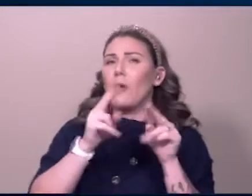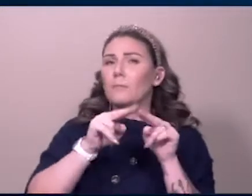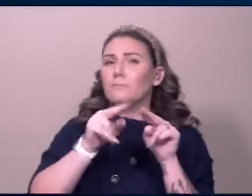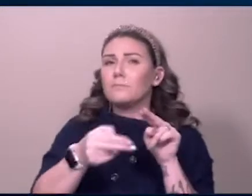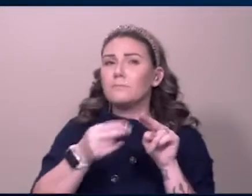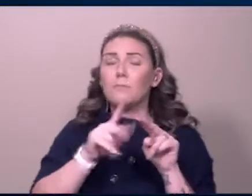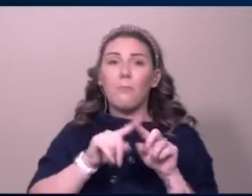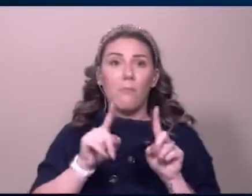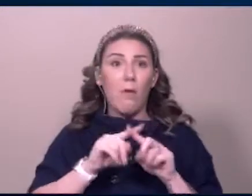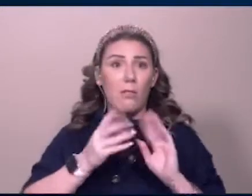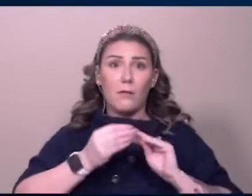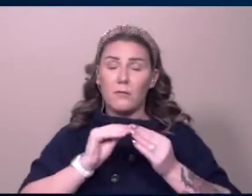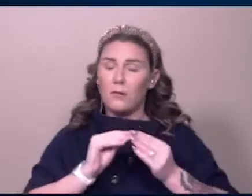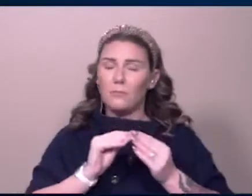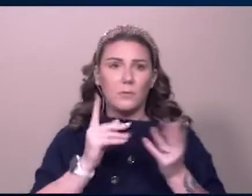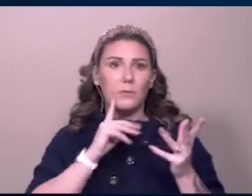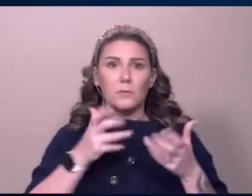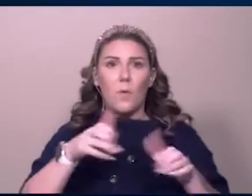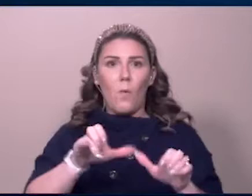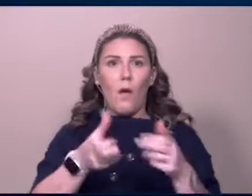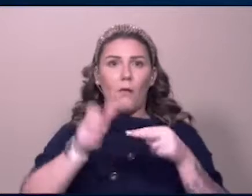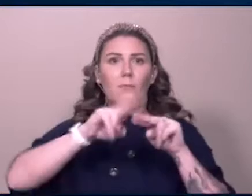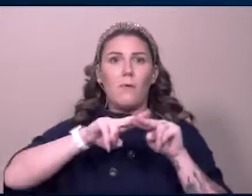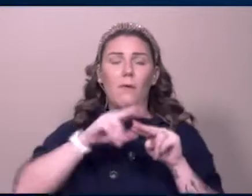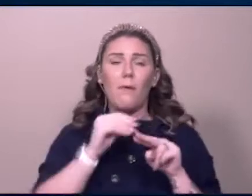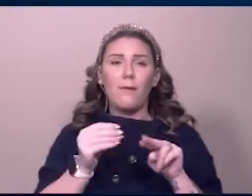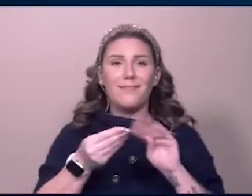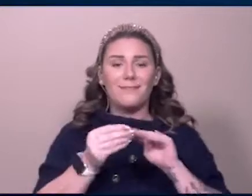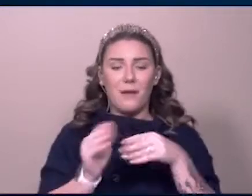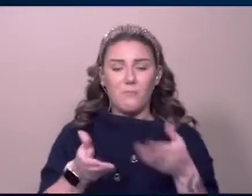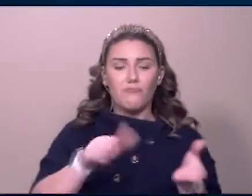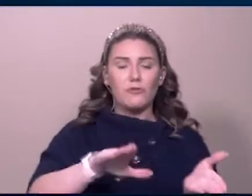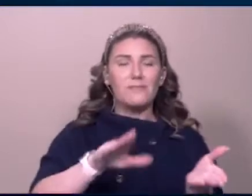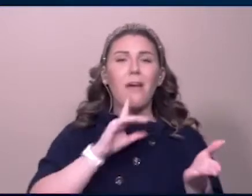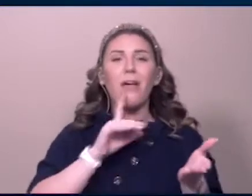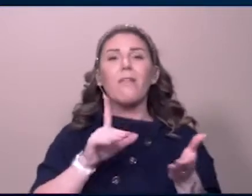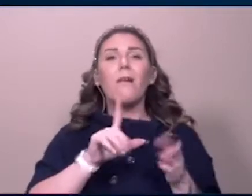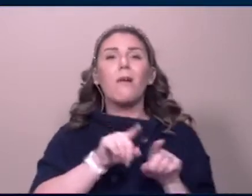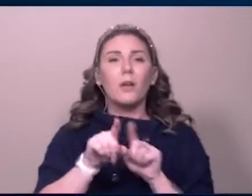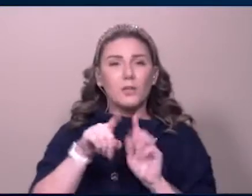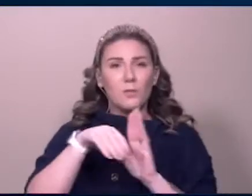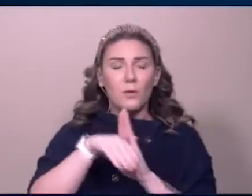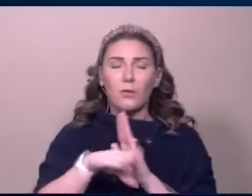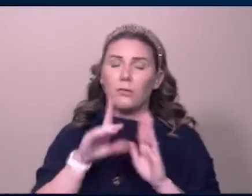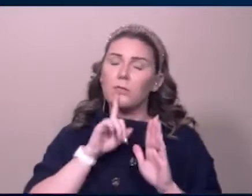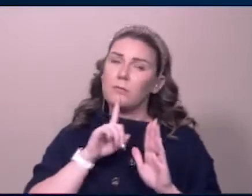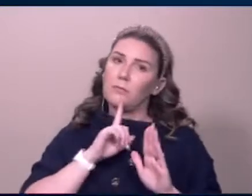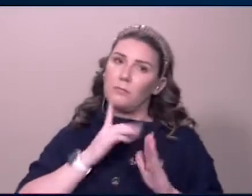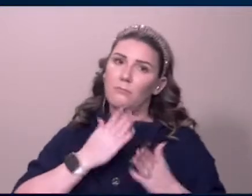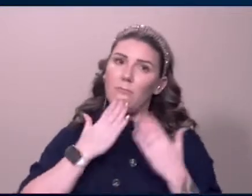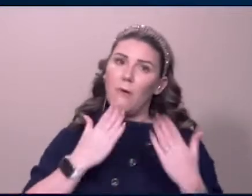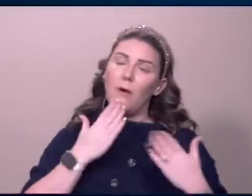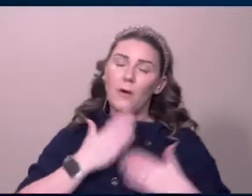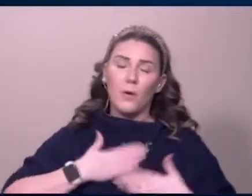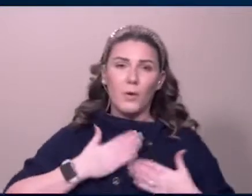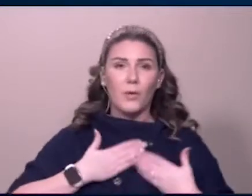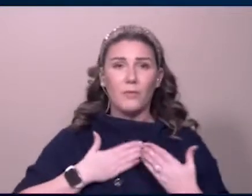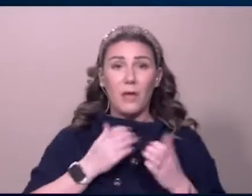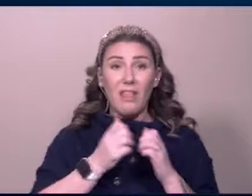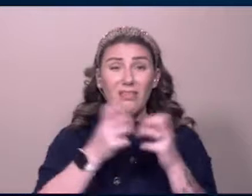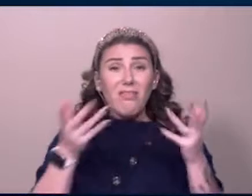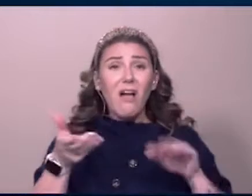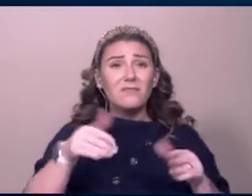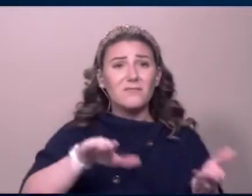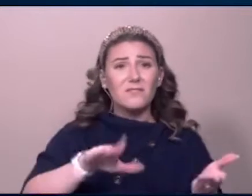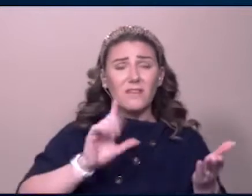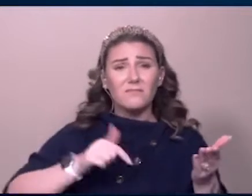to go back up. And the number of deaths is also starting to trend down, which we're really happy about. We've had a lot of deaths, and I'm going to